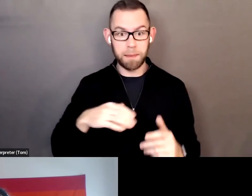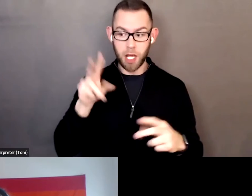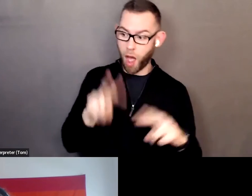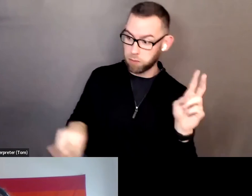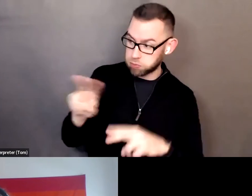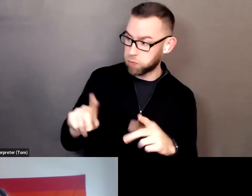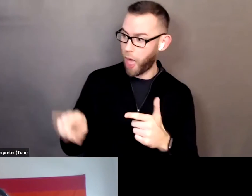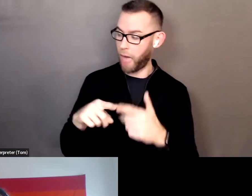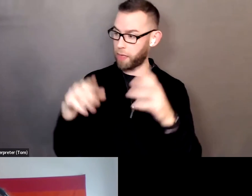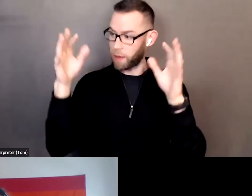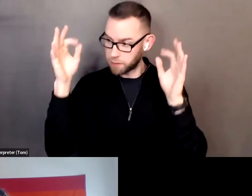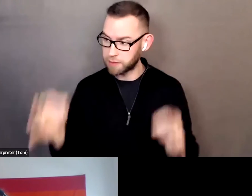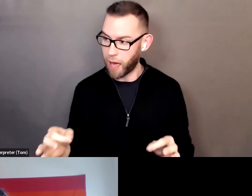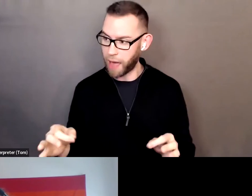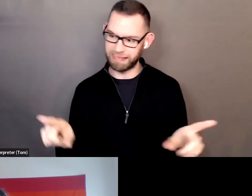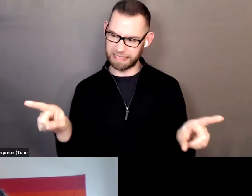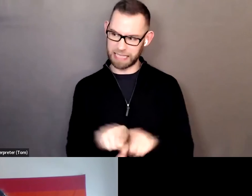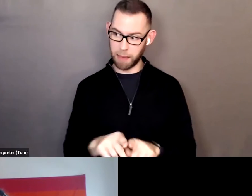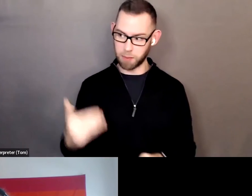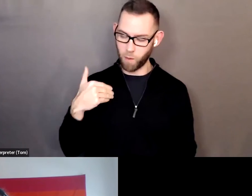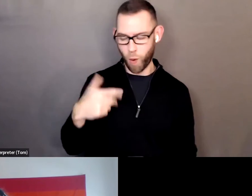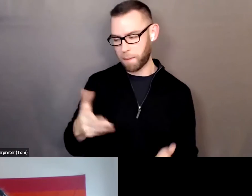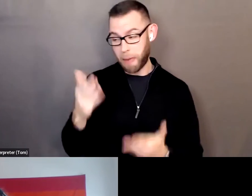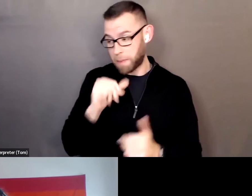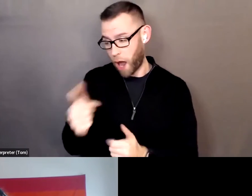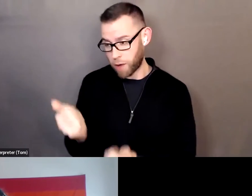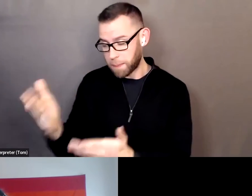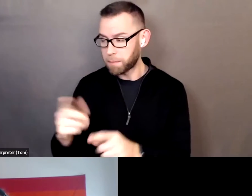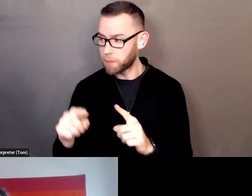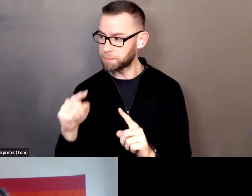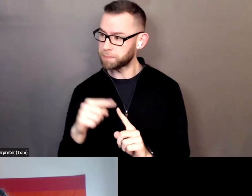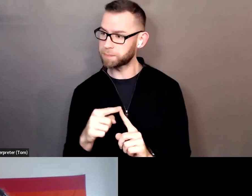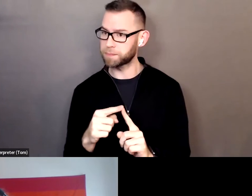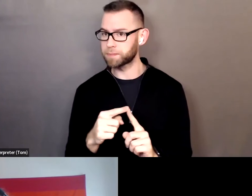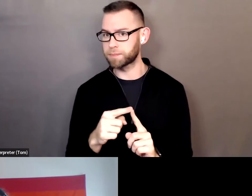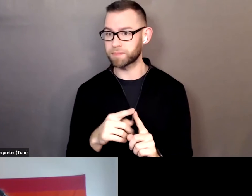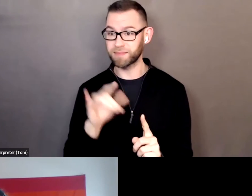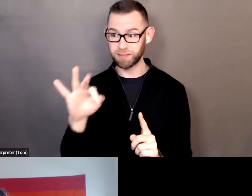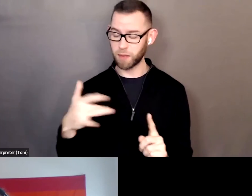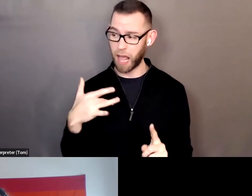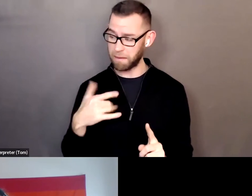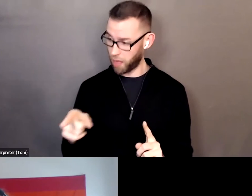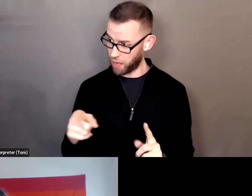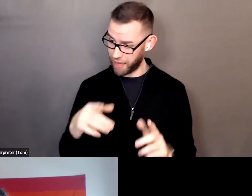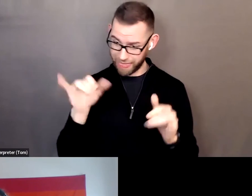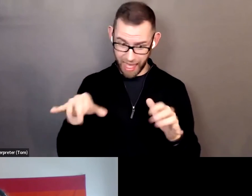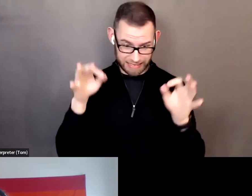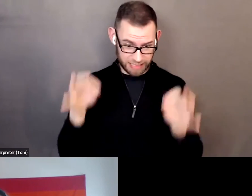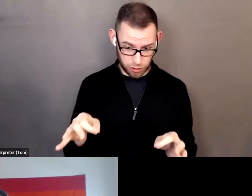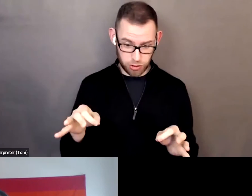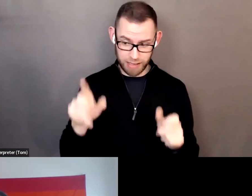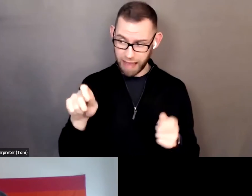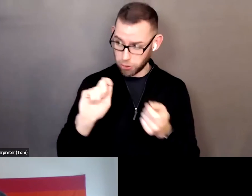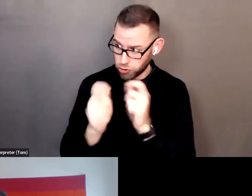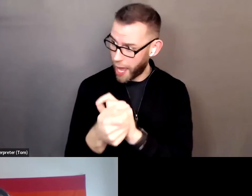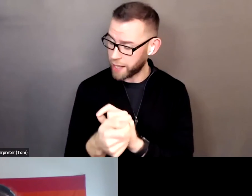we're upholding this decision. I'm not going to recommend that. But if I think, there is a chance that that decision could be